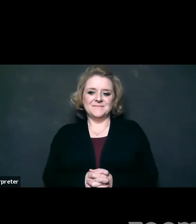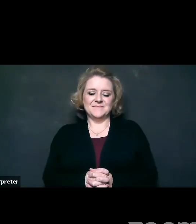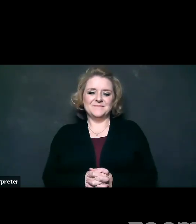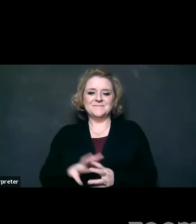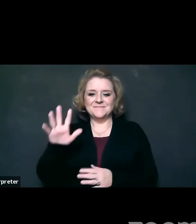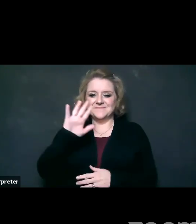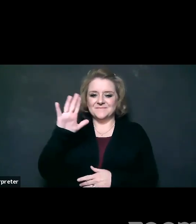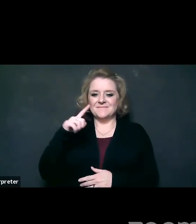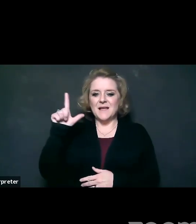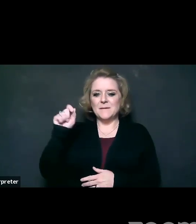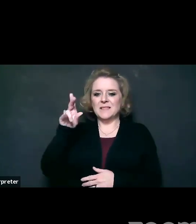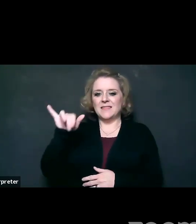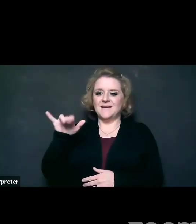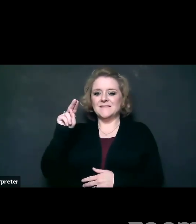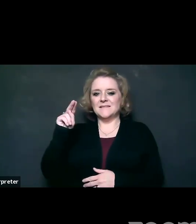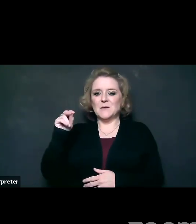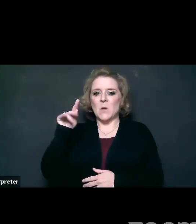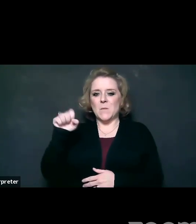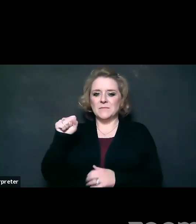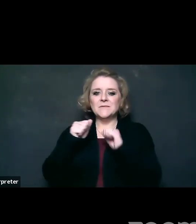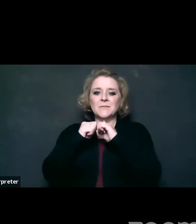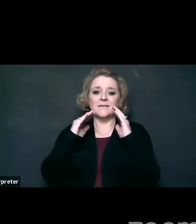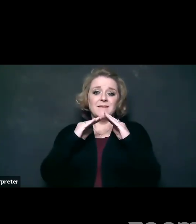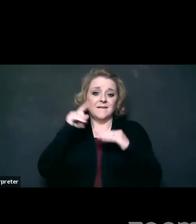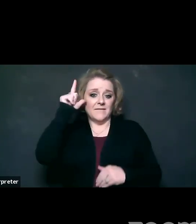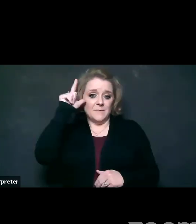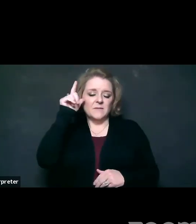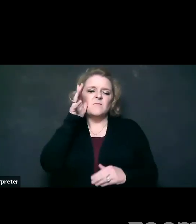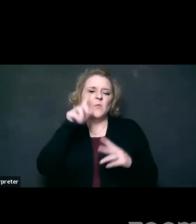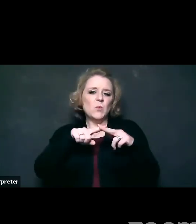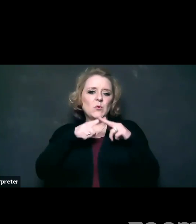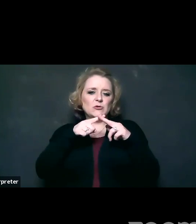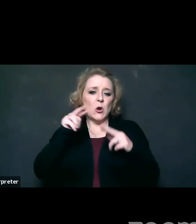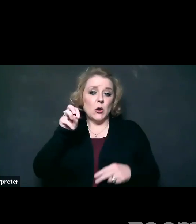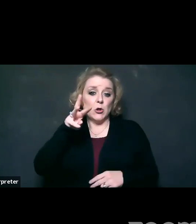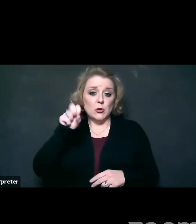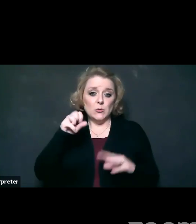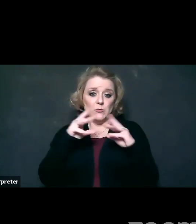Hi, I'm Lacey Nobles with the City of Lubbock. We will start our news conference in just a few seconds.